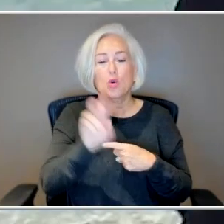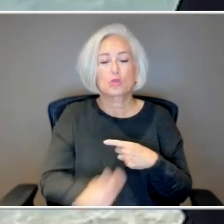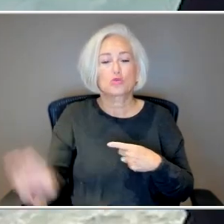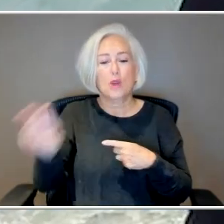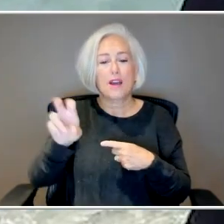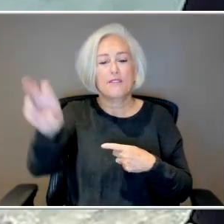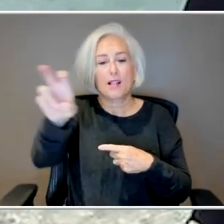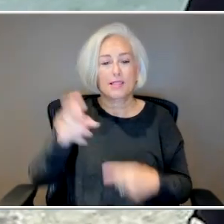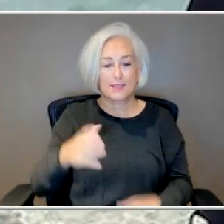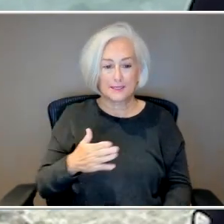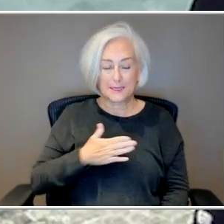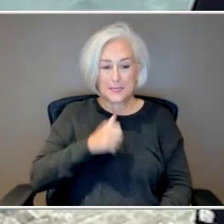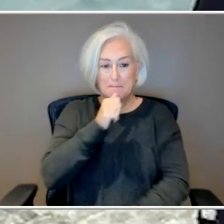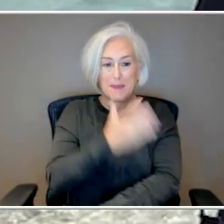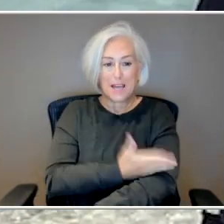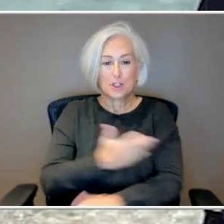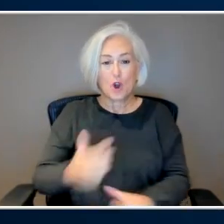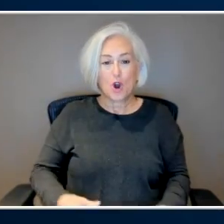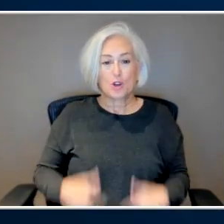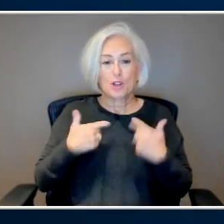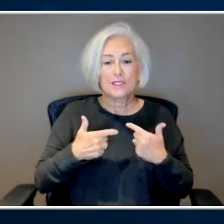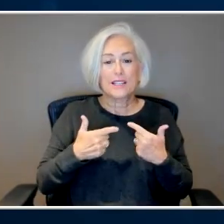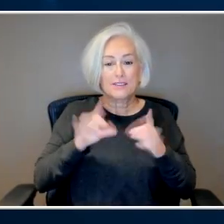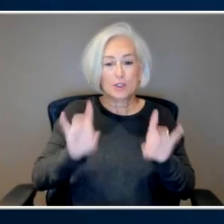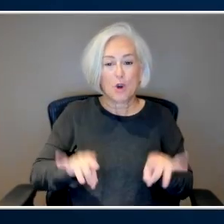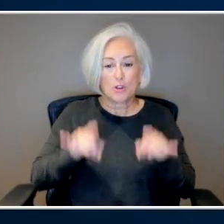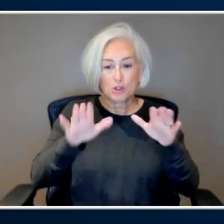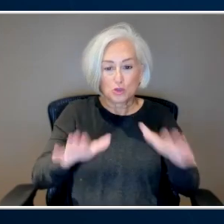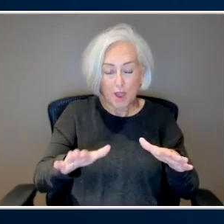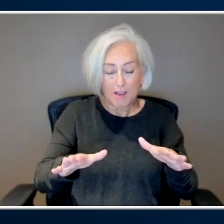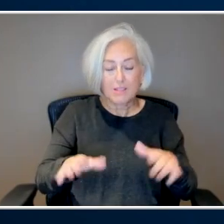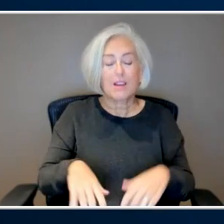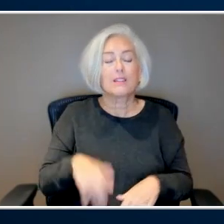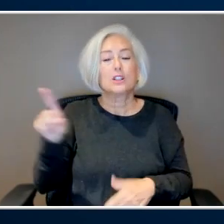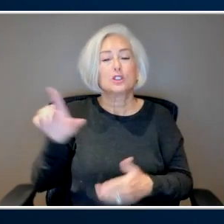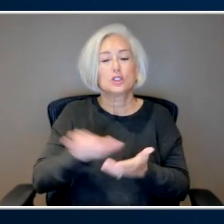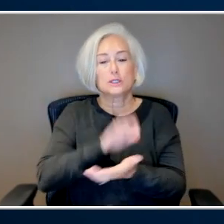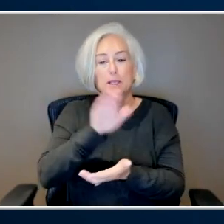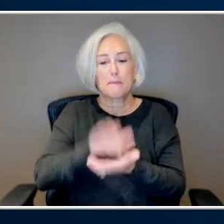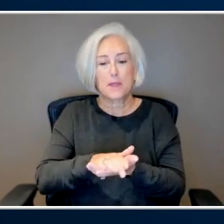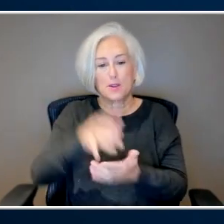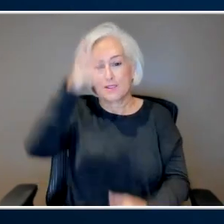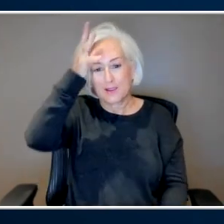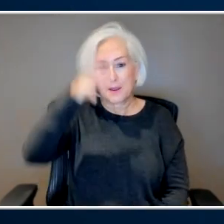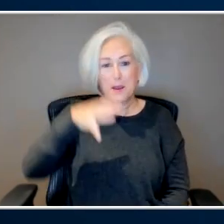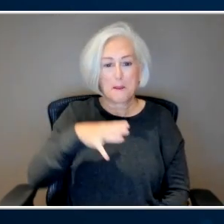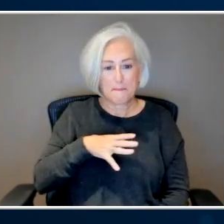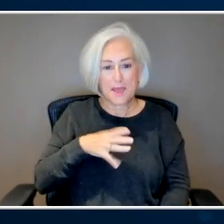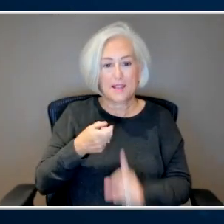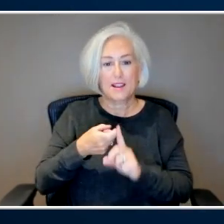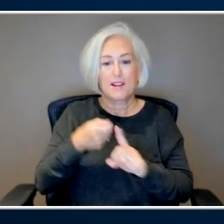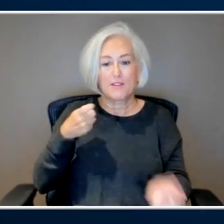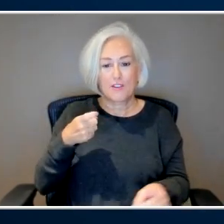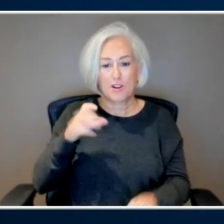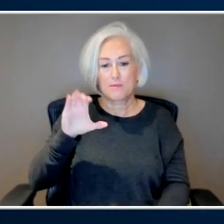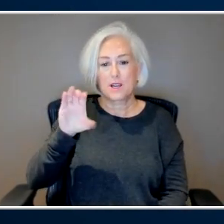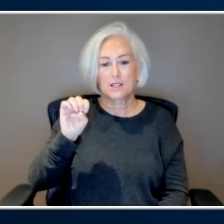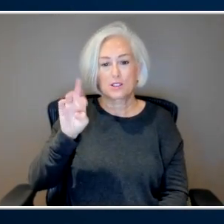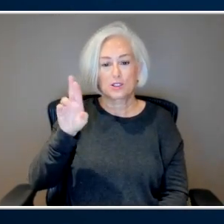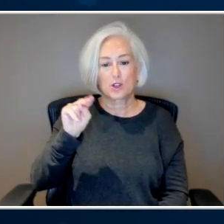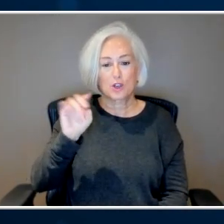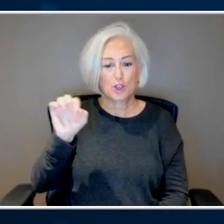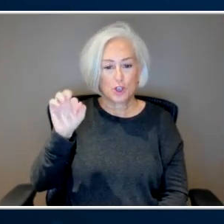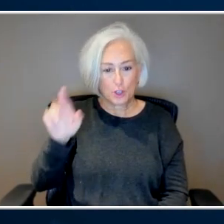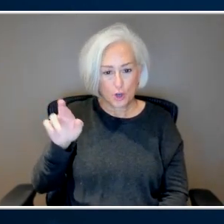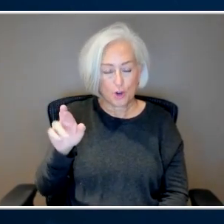lives in Australia. She married a young man from Cerner, and they